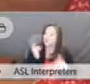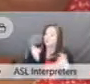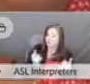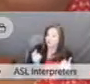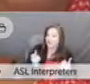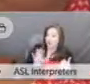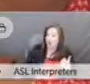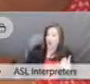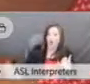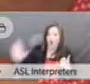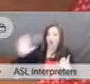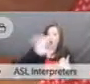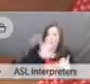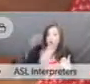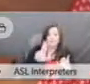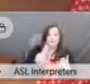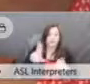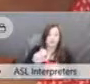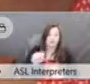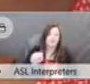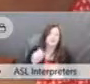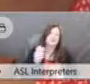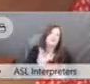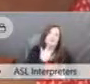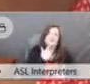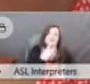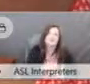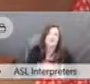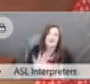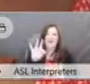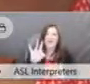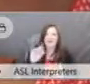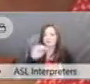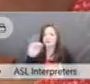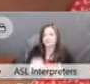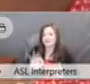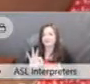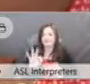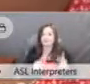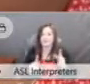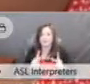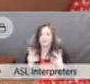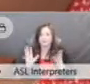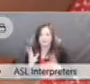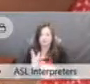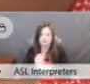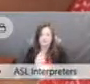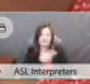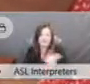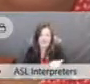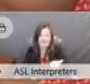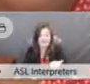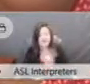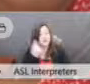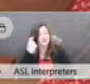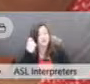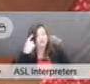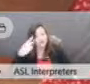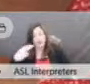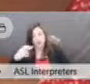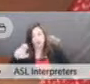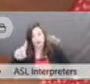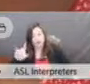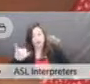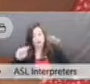across the United States, we'll say about 8% of people have been vaccinated. Estimates for what we need for herd immunity is